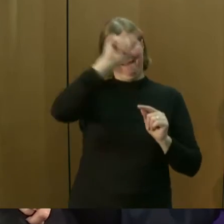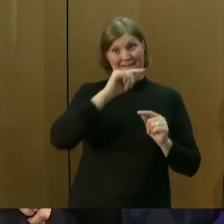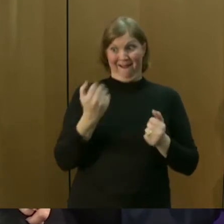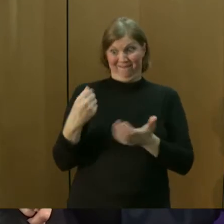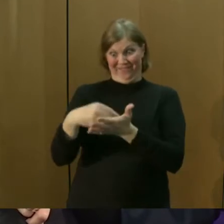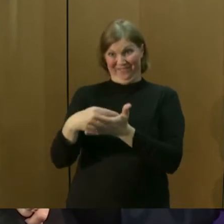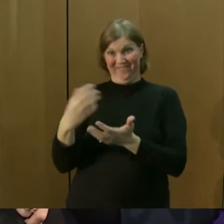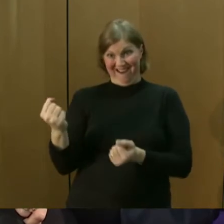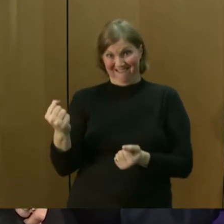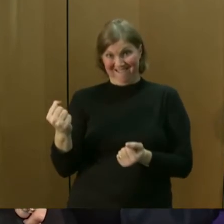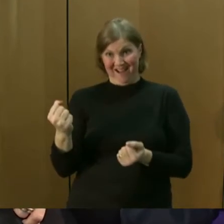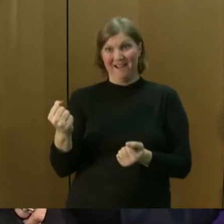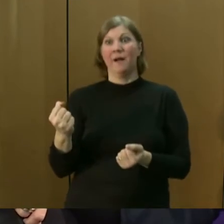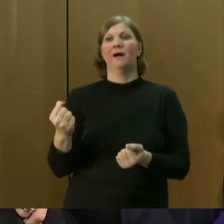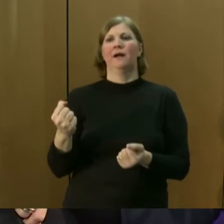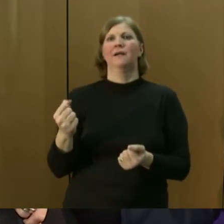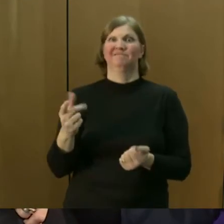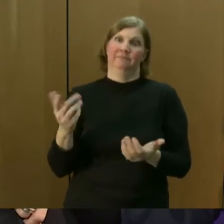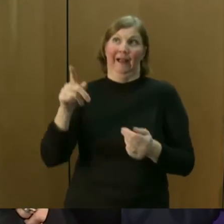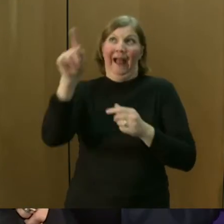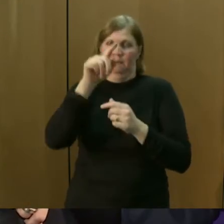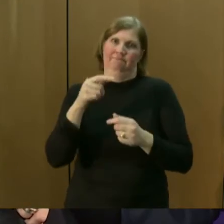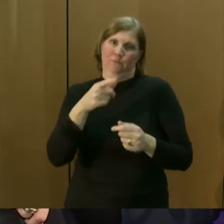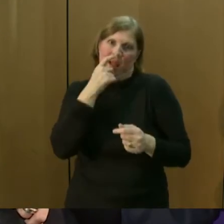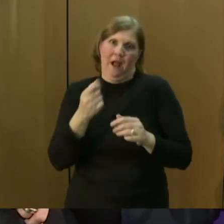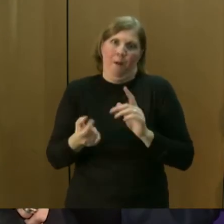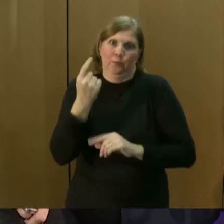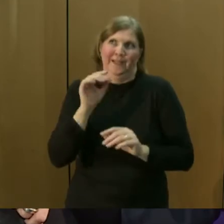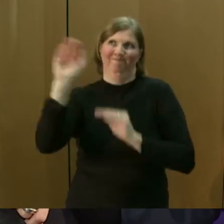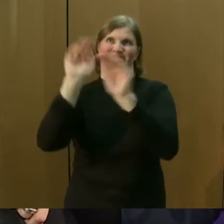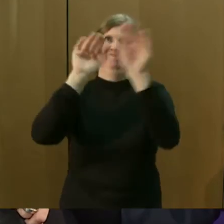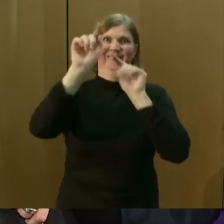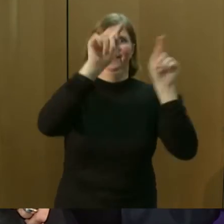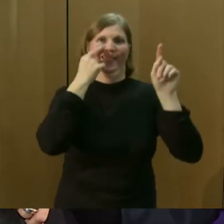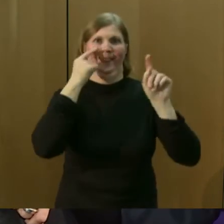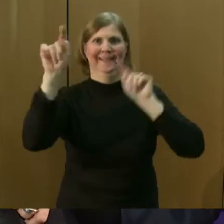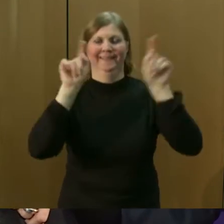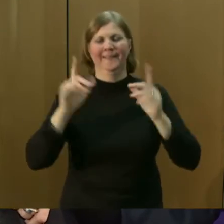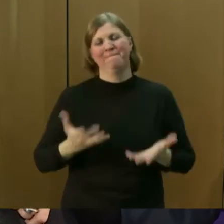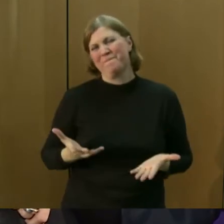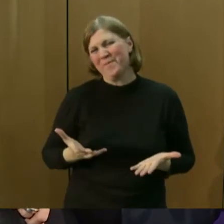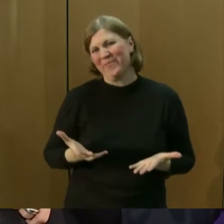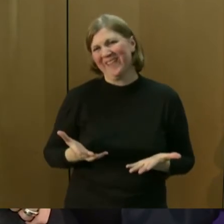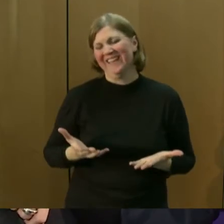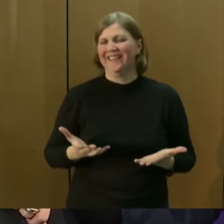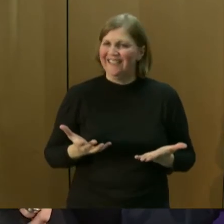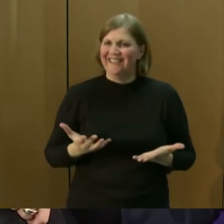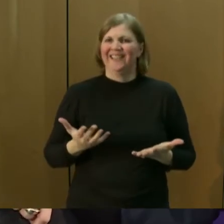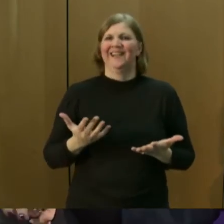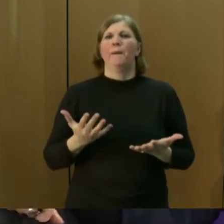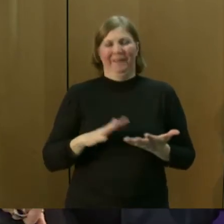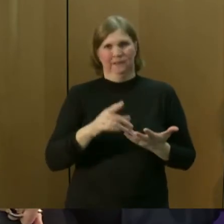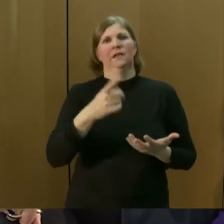better it's going to be for them, but it's also going to be better for us, because the likelihood is that they will be able to commit to